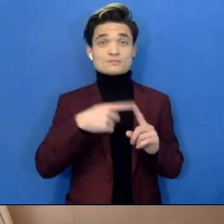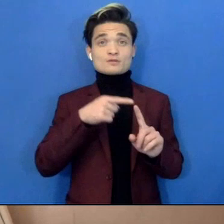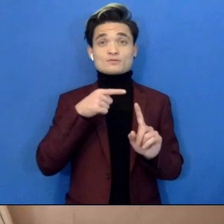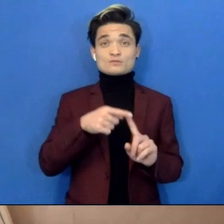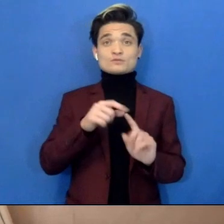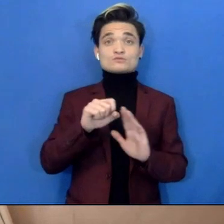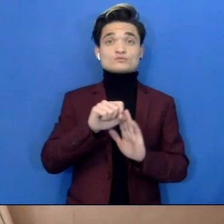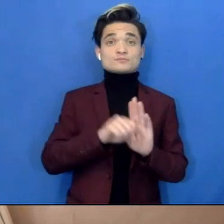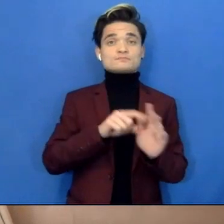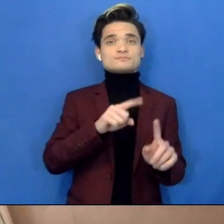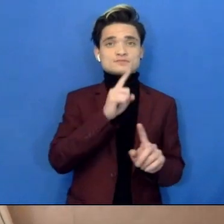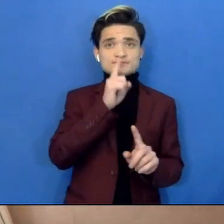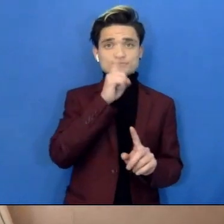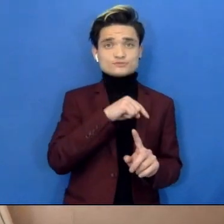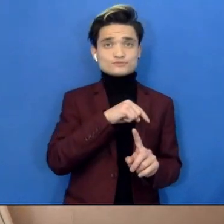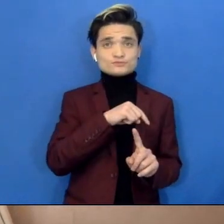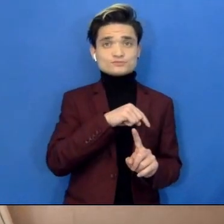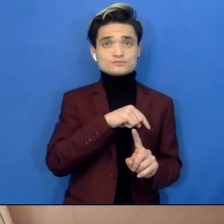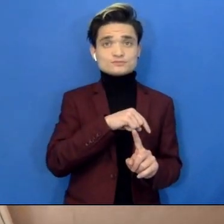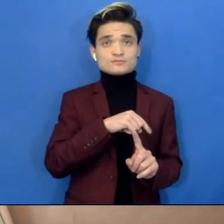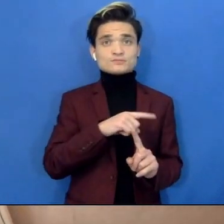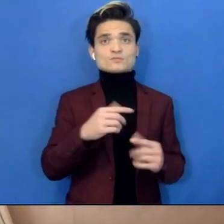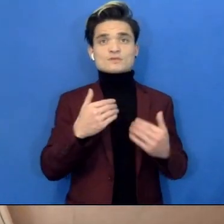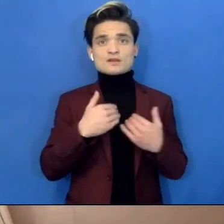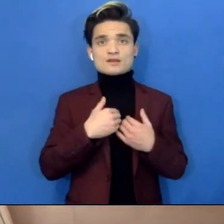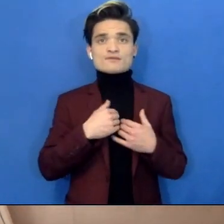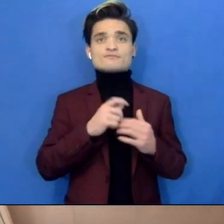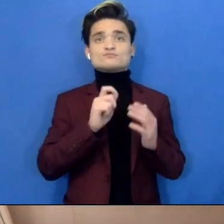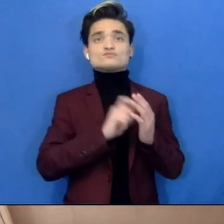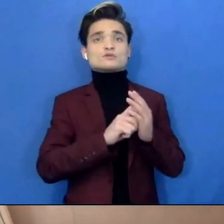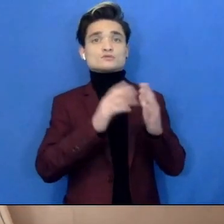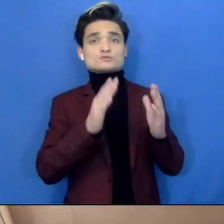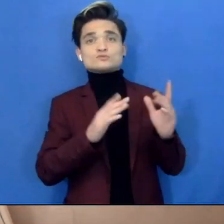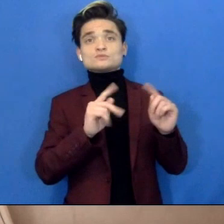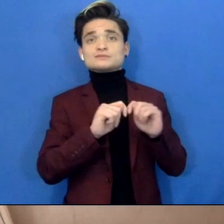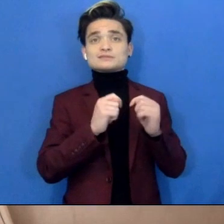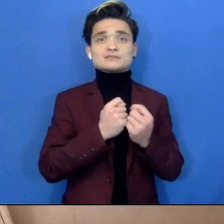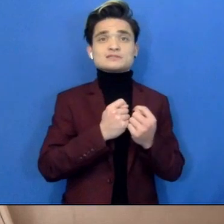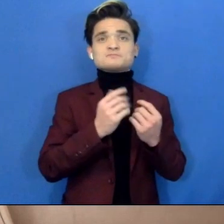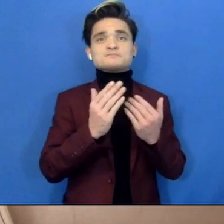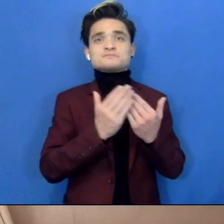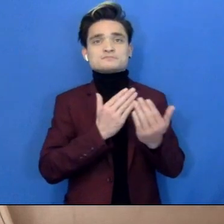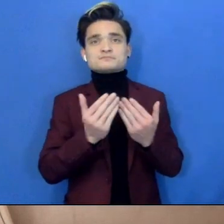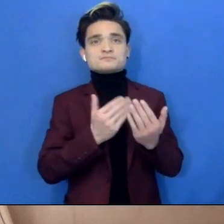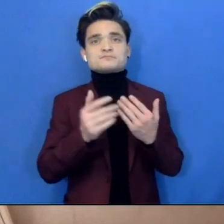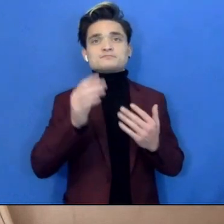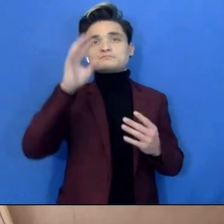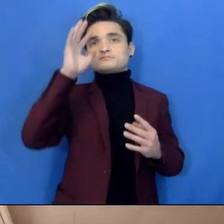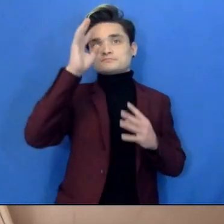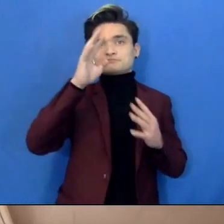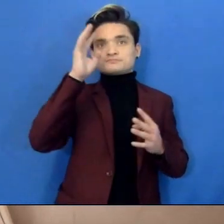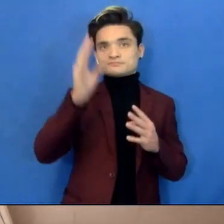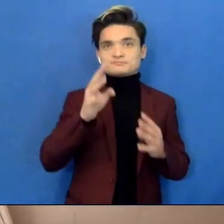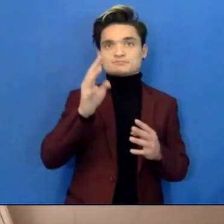have a writer or a team of writers who create dialogue which is very dense, right? So each line,